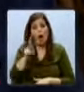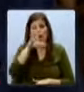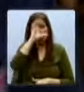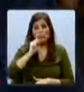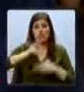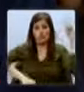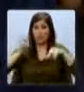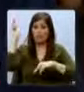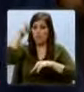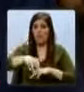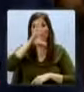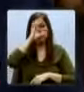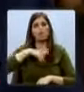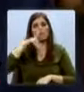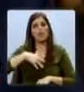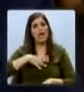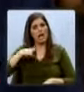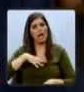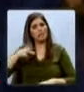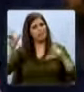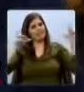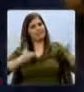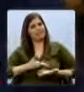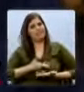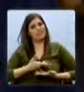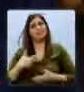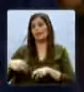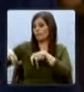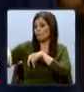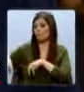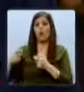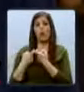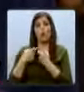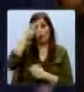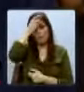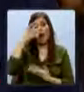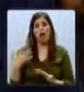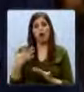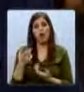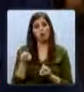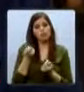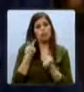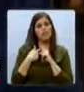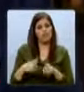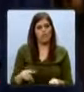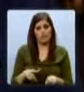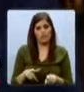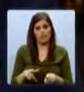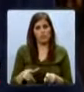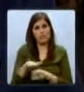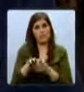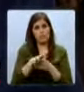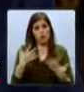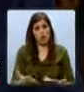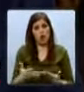Bertelsmann, era o ministro português que queria estar na fotografia, junto do seu colega alemão. Agora é um pouco diferente no contexto atual. São